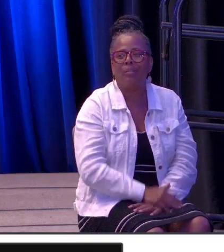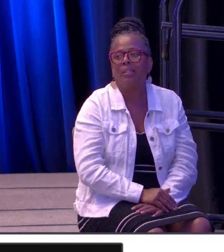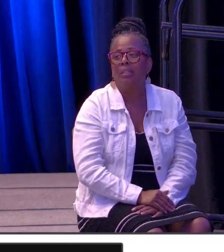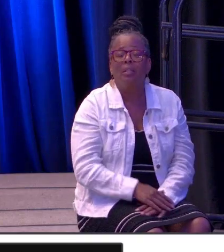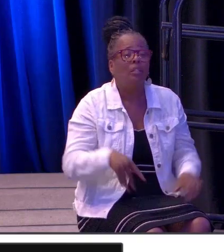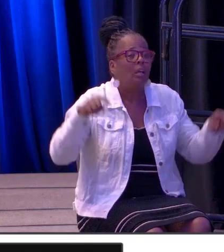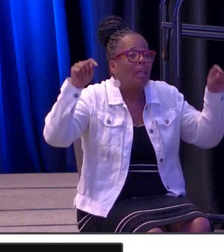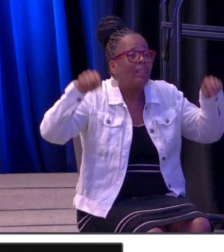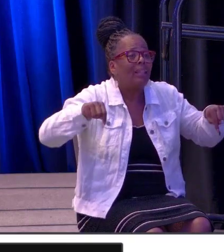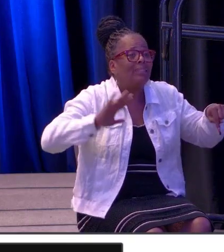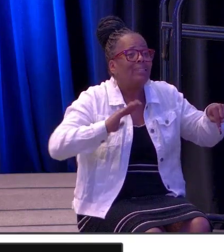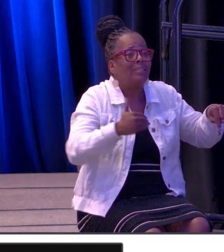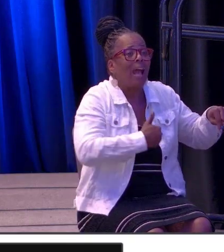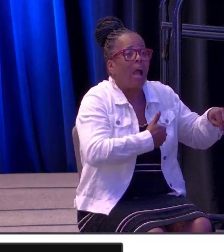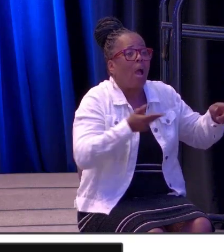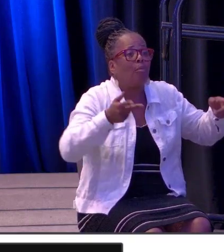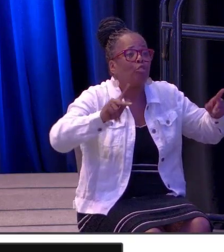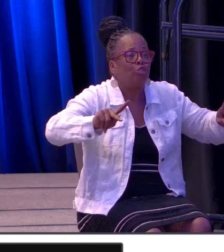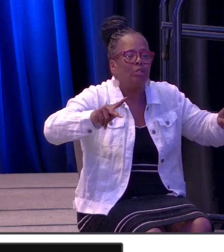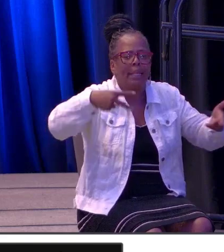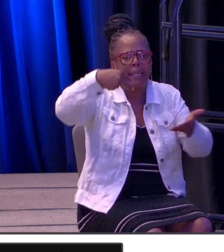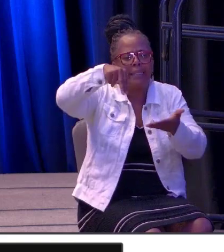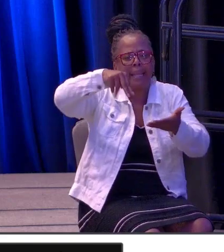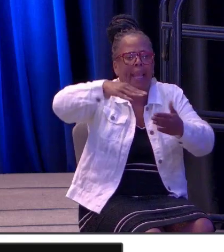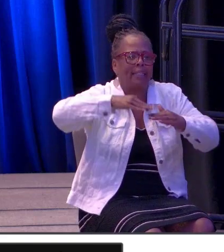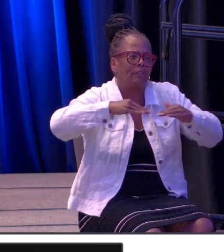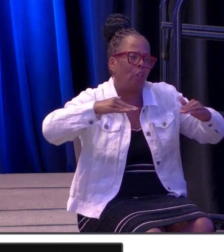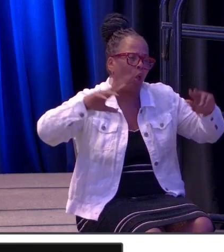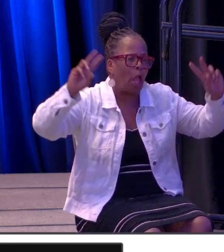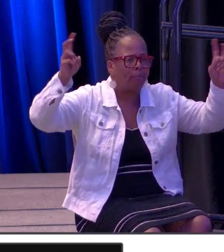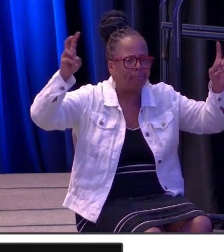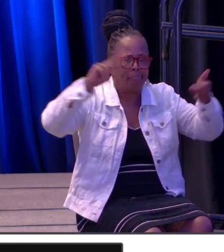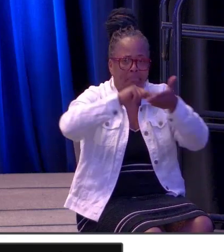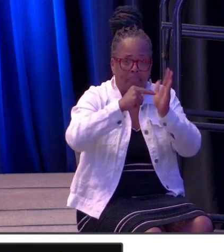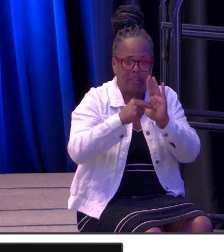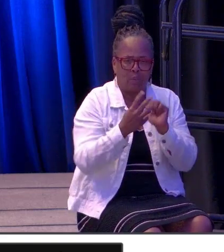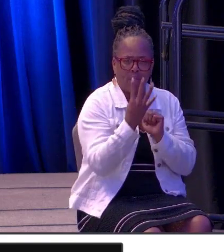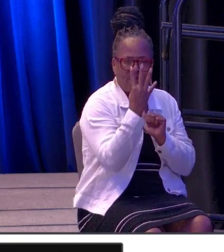basically. And so what we've done is we divided this into four